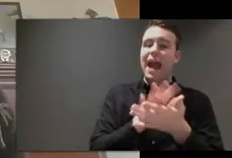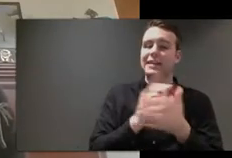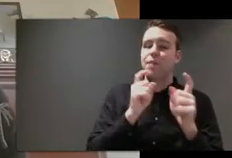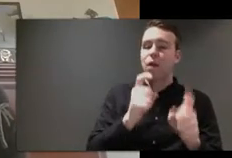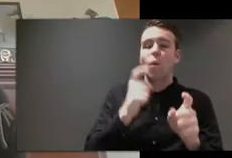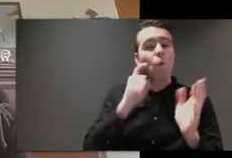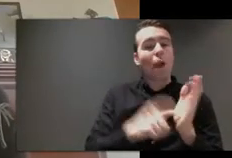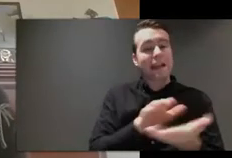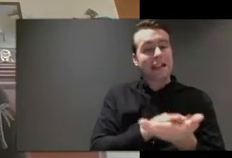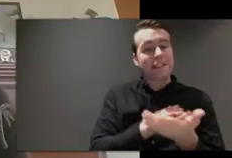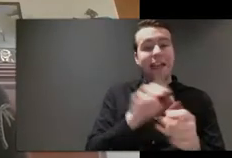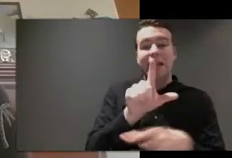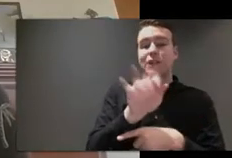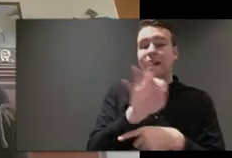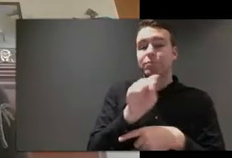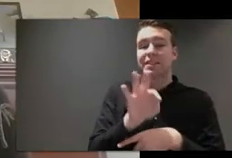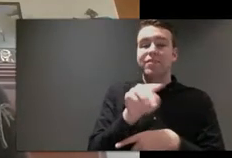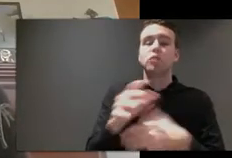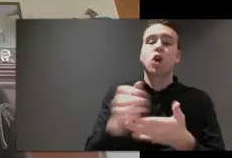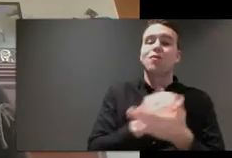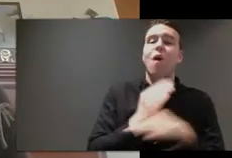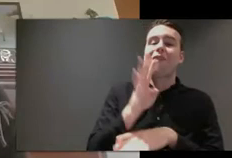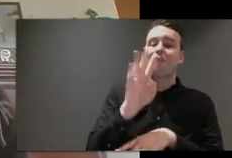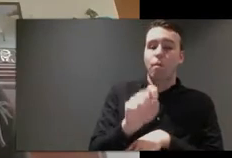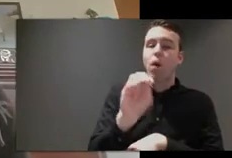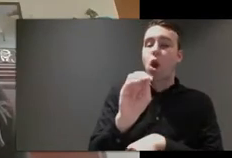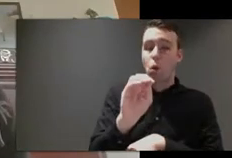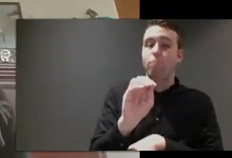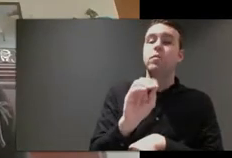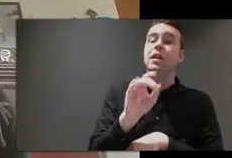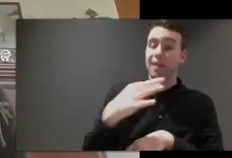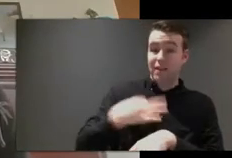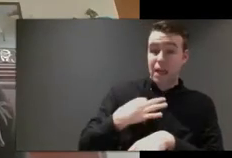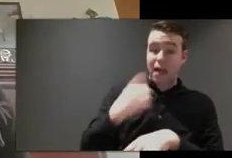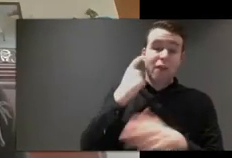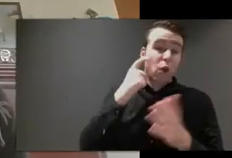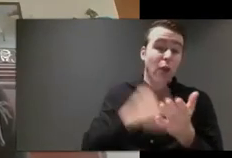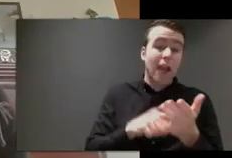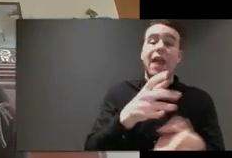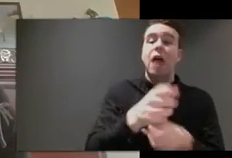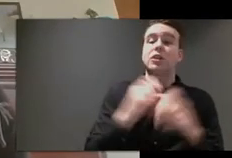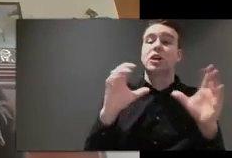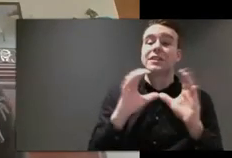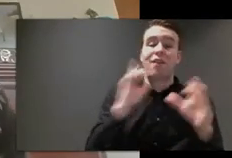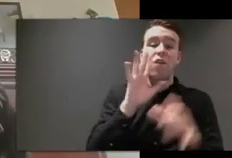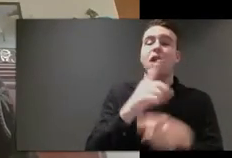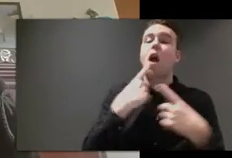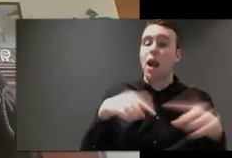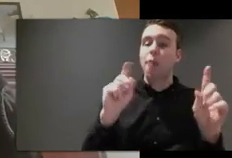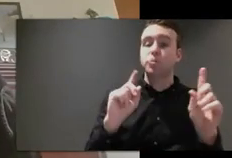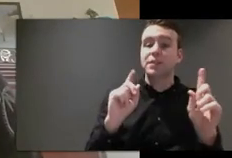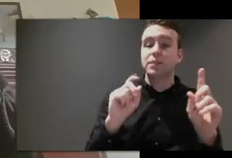recognition, and 29% of those earned over a 4.0. If they applied for recognition, they received a certificate for their